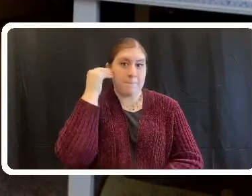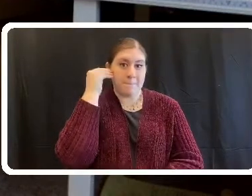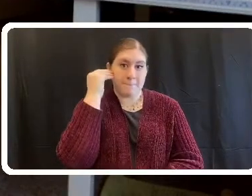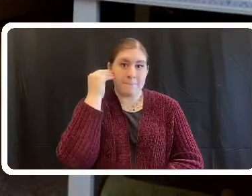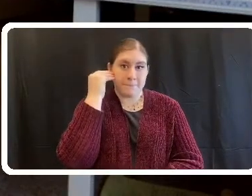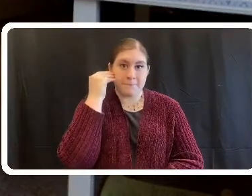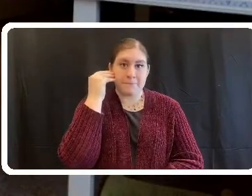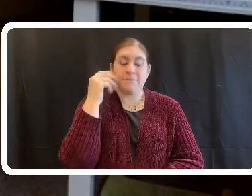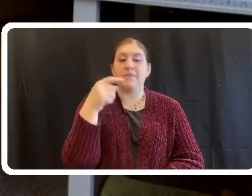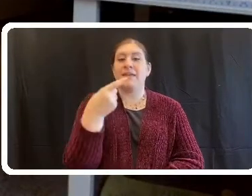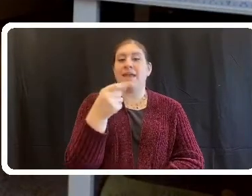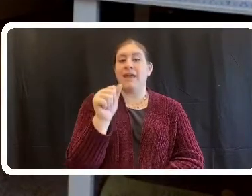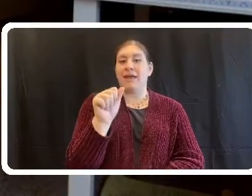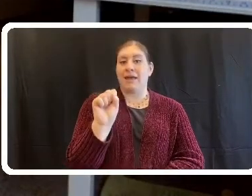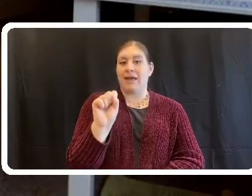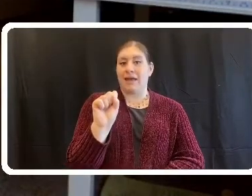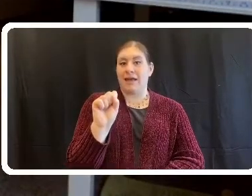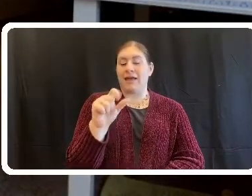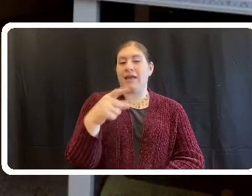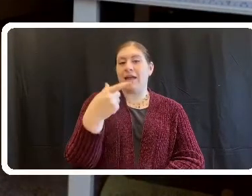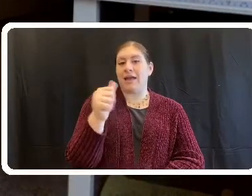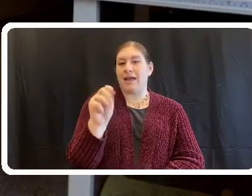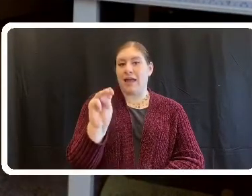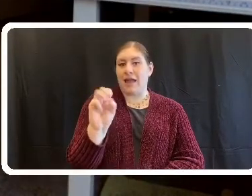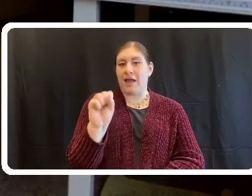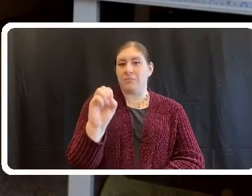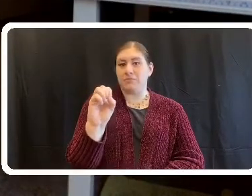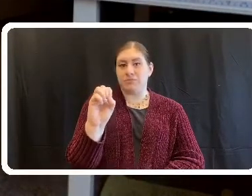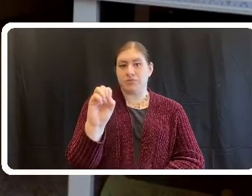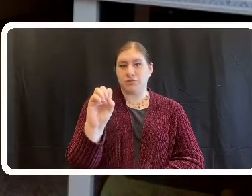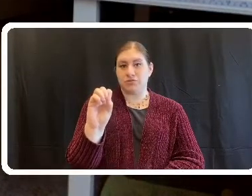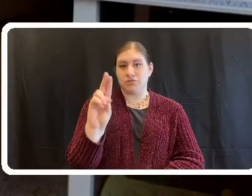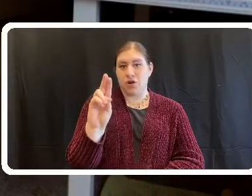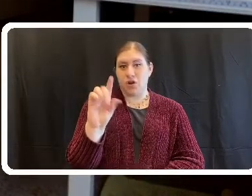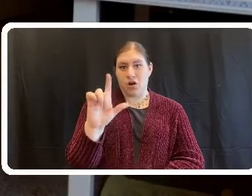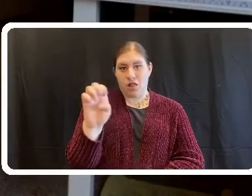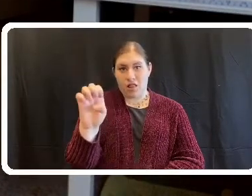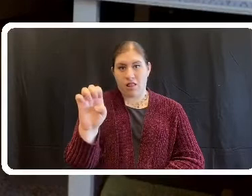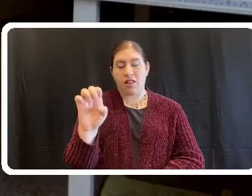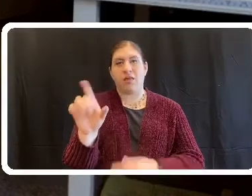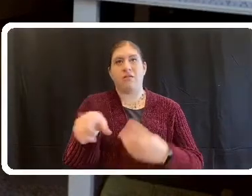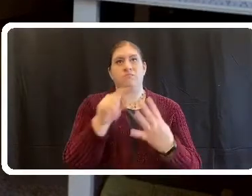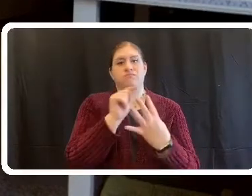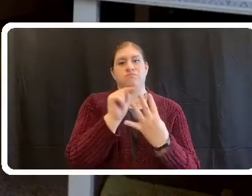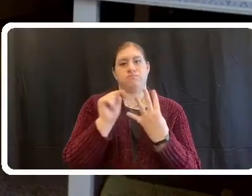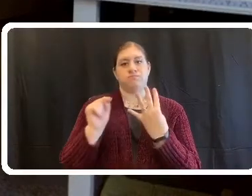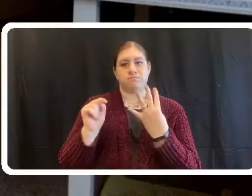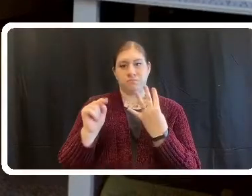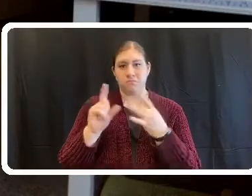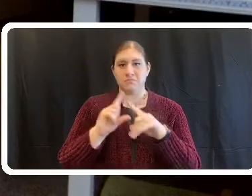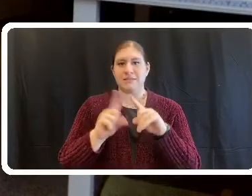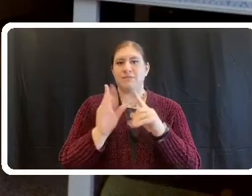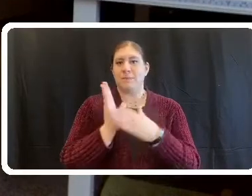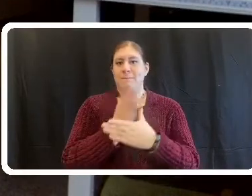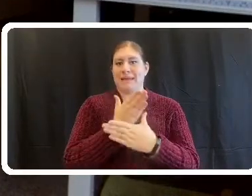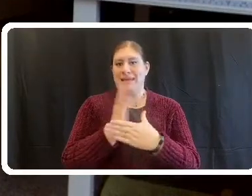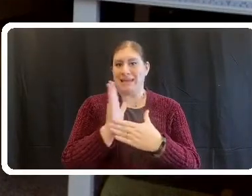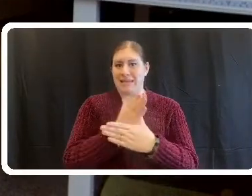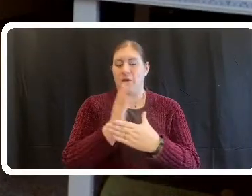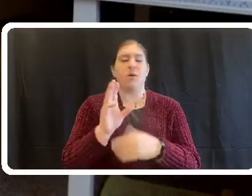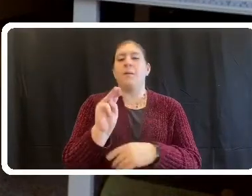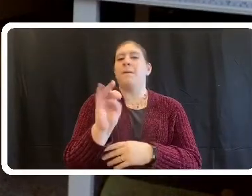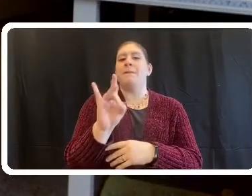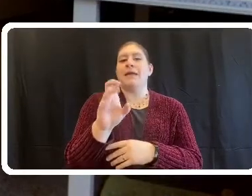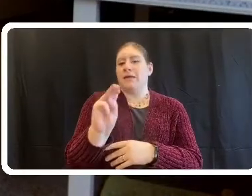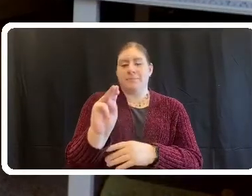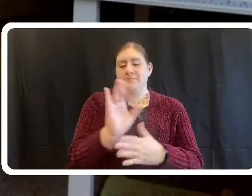So Gamsol is an odorless mineral spirit, and Galkit and these are all mediums that we use to